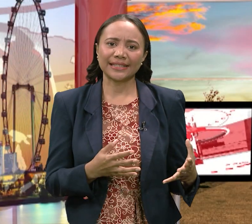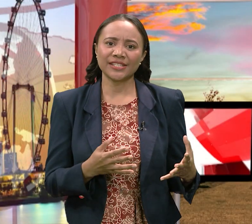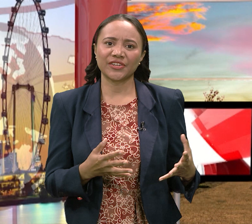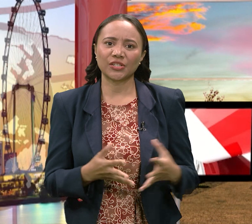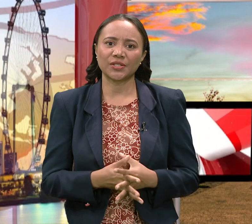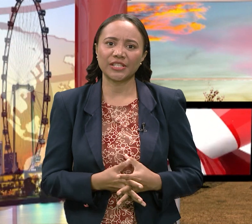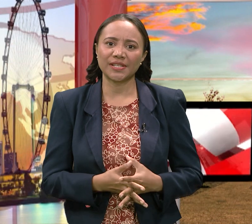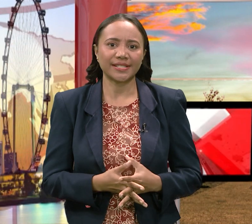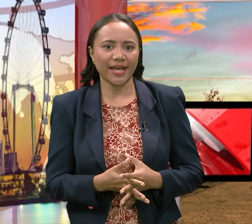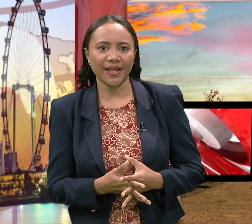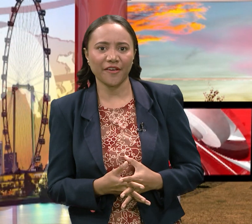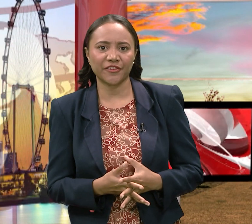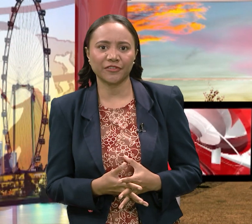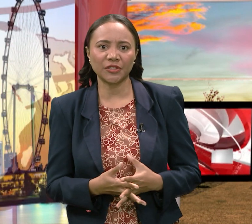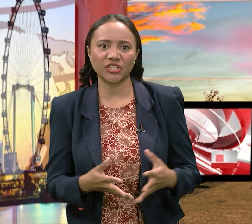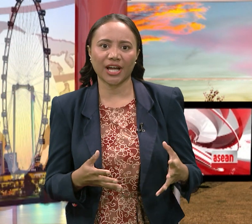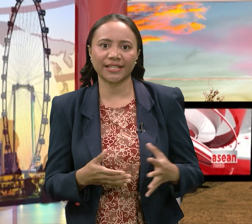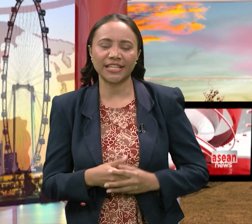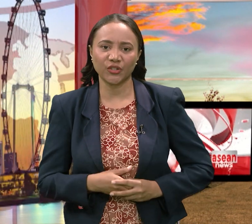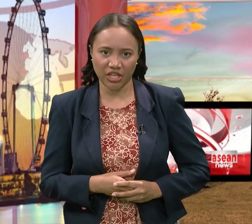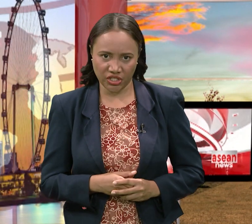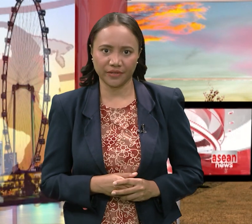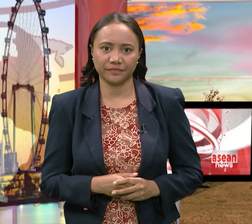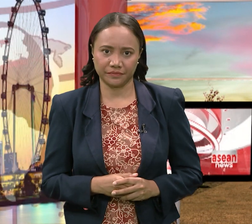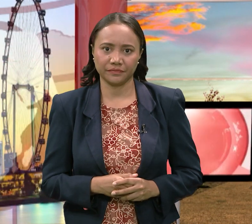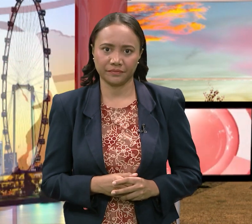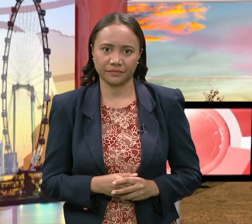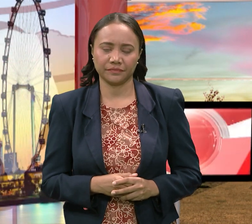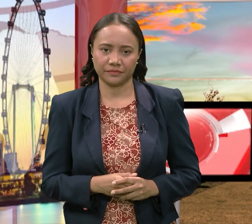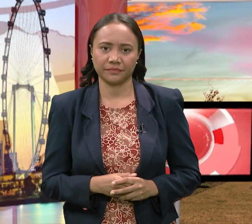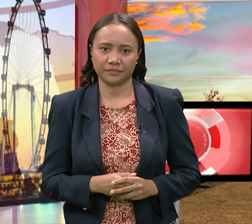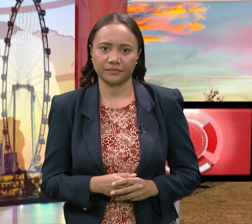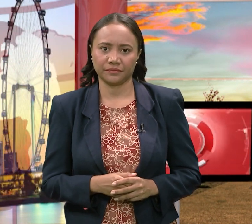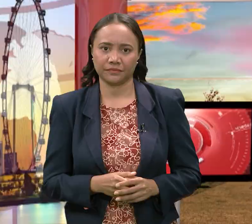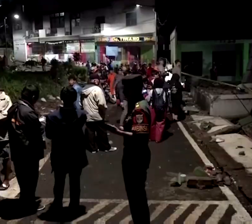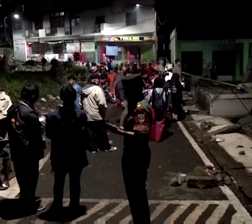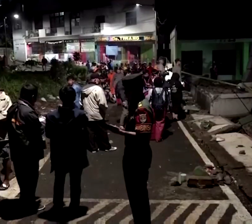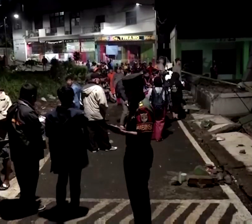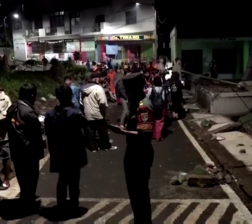At least 3 school students dead after floating in Jakarta, Indonesia.